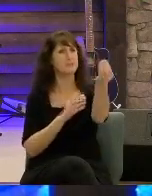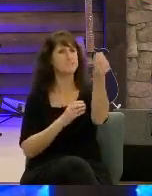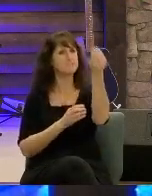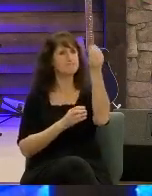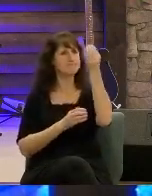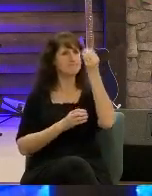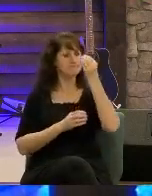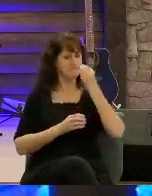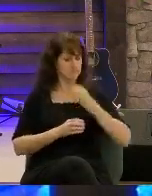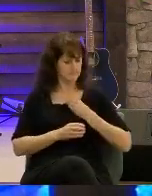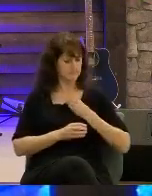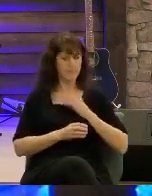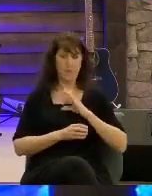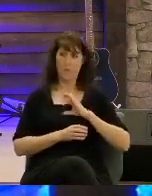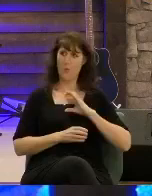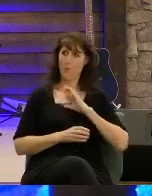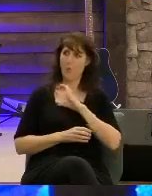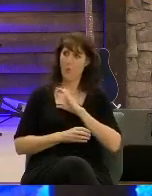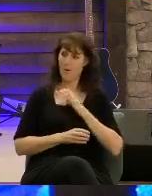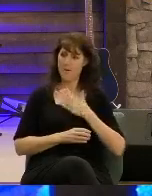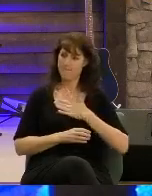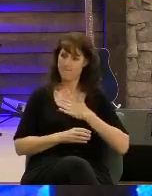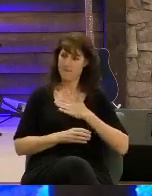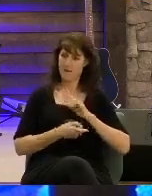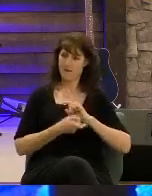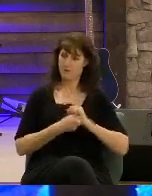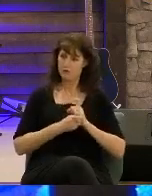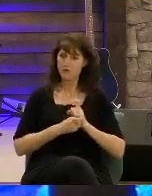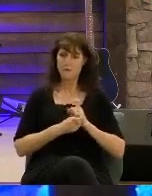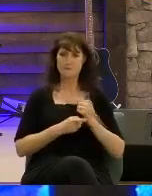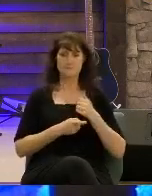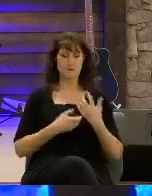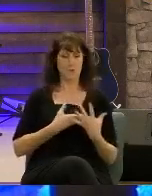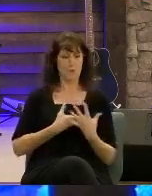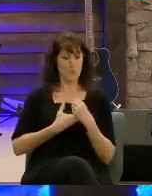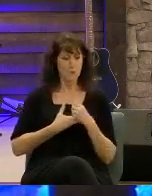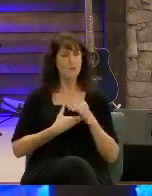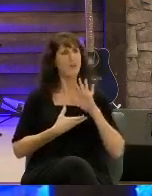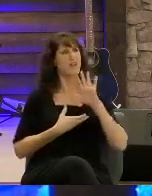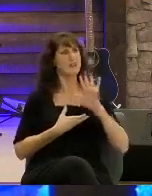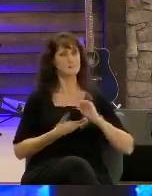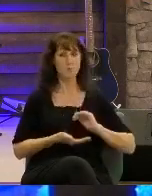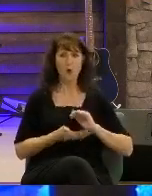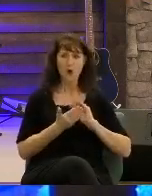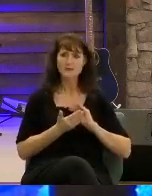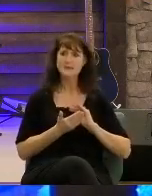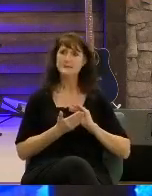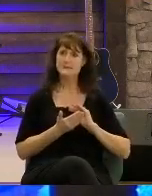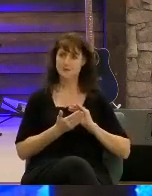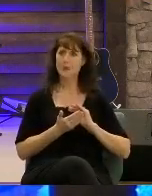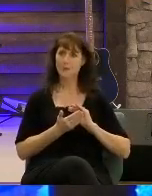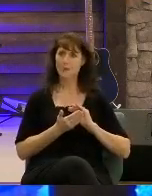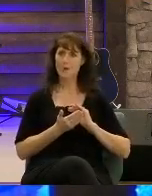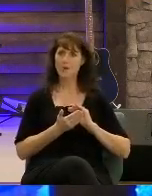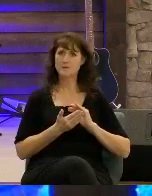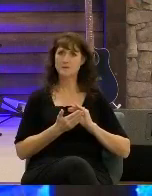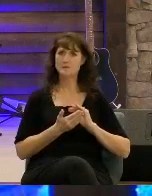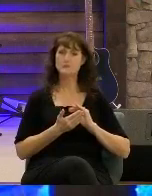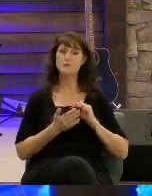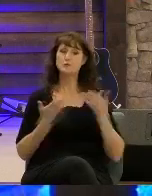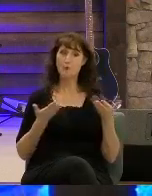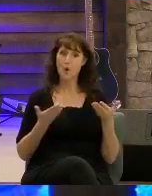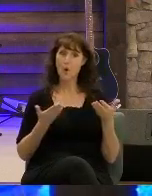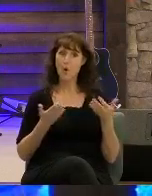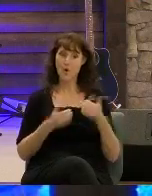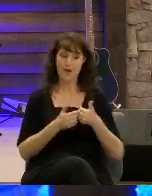me, and I indwell his presence, right? And so on the other side of the cross, we